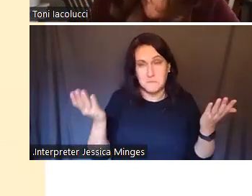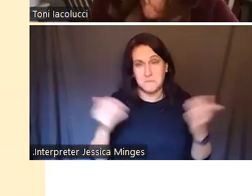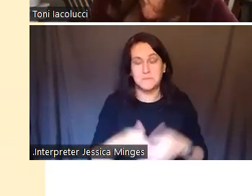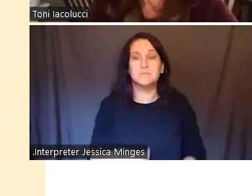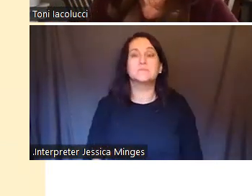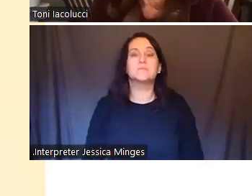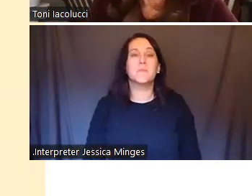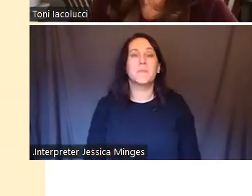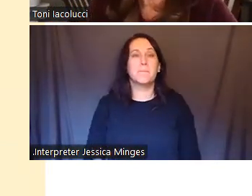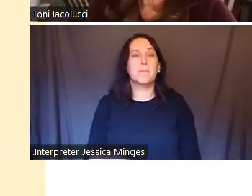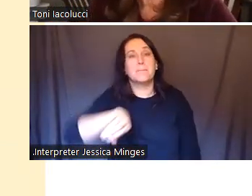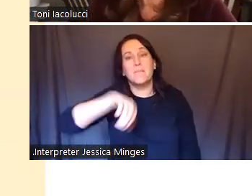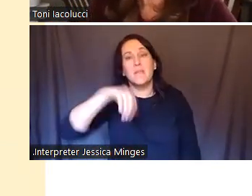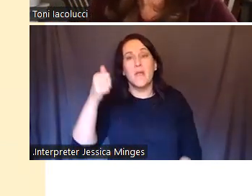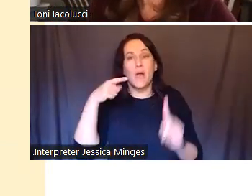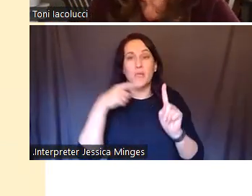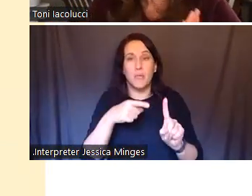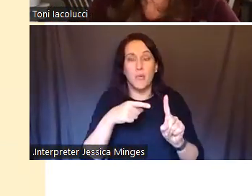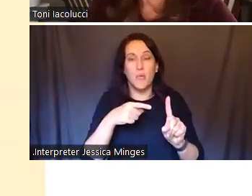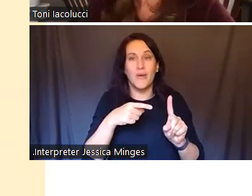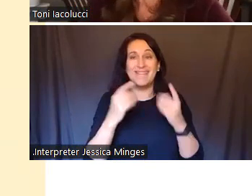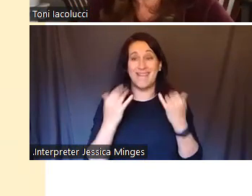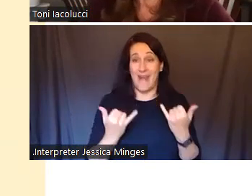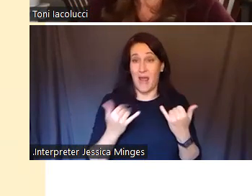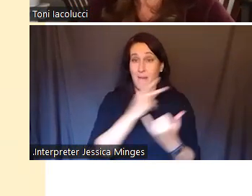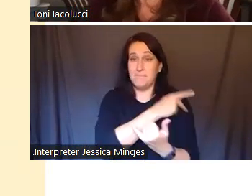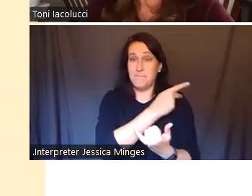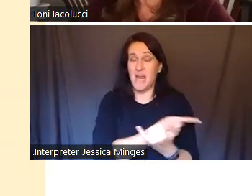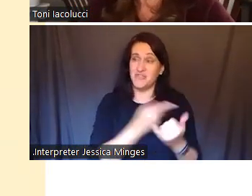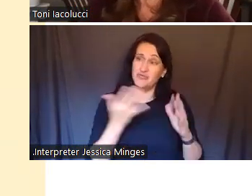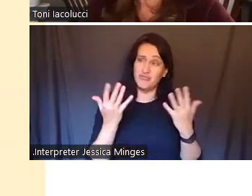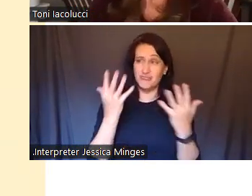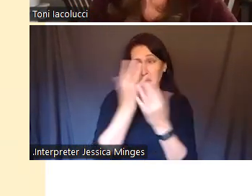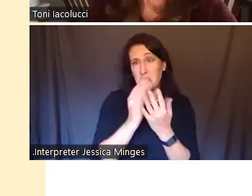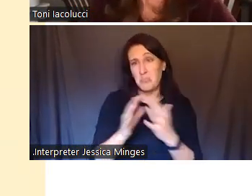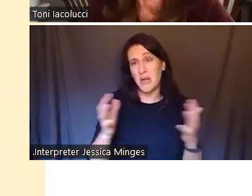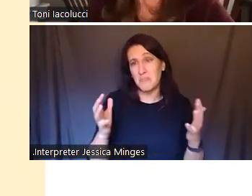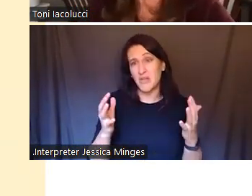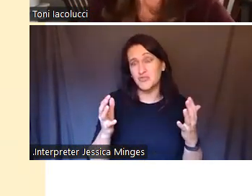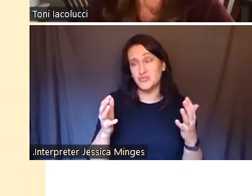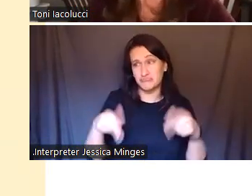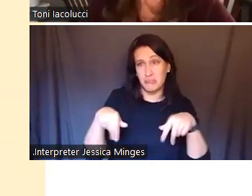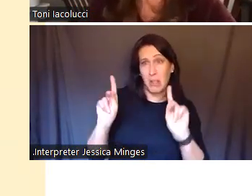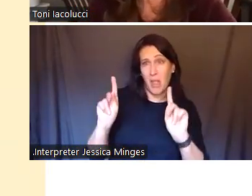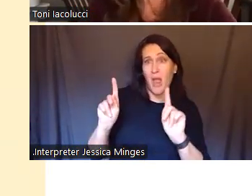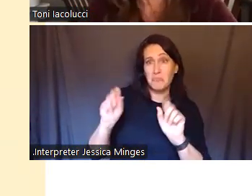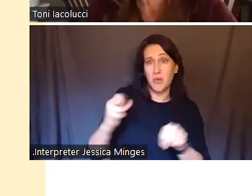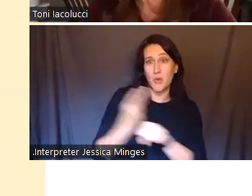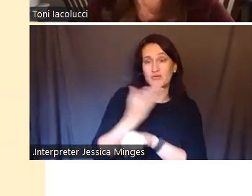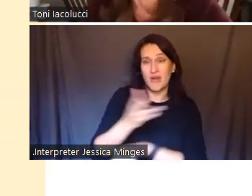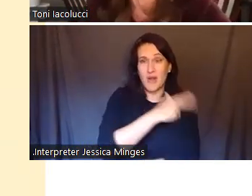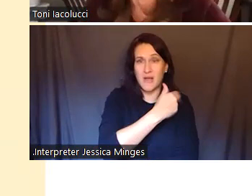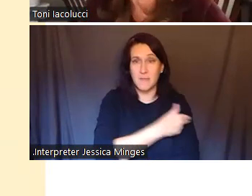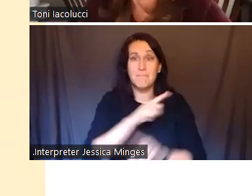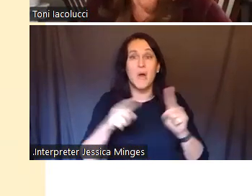Another point is now patients are pretty much allowed to use them in hospitals, but we